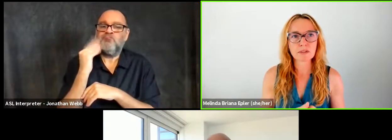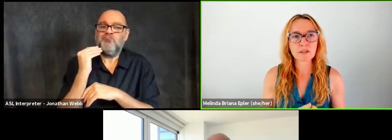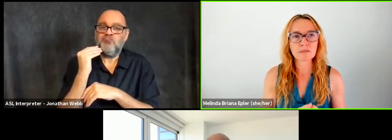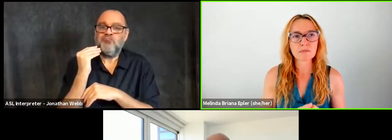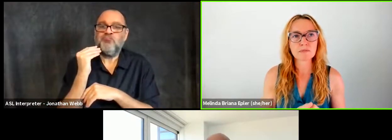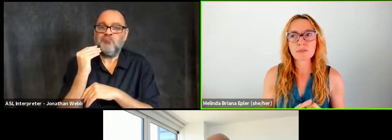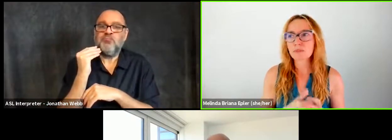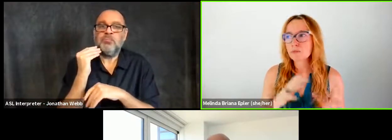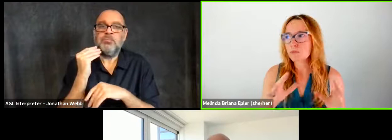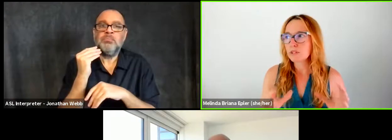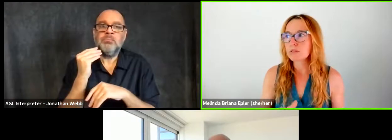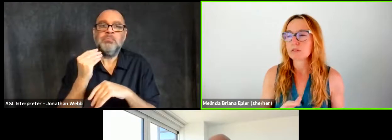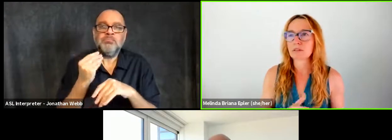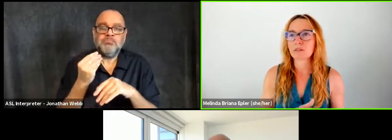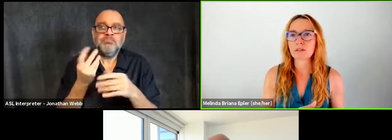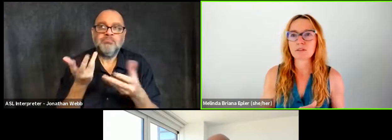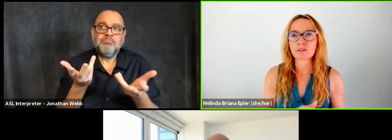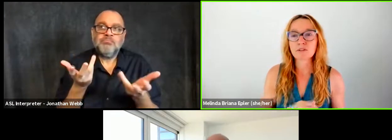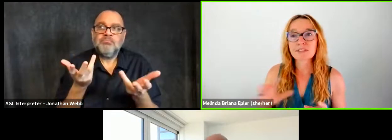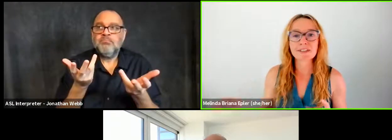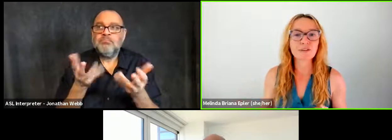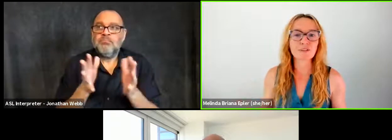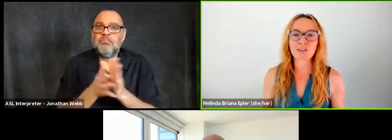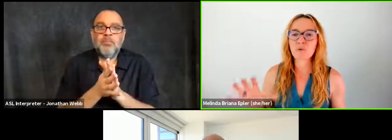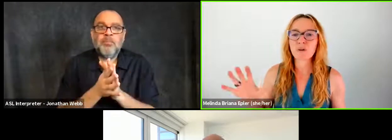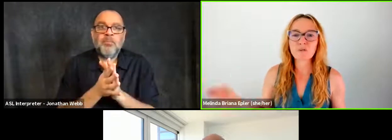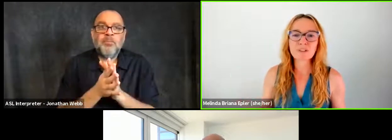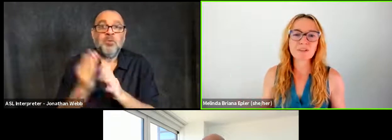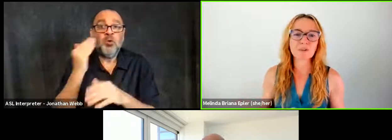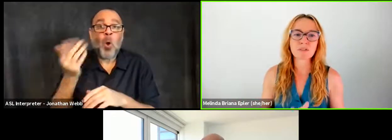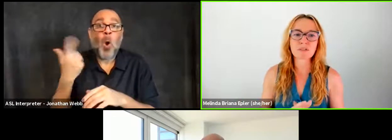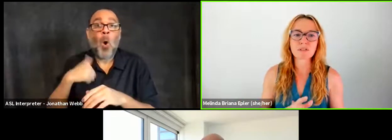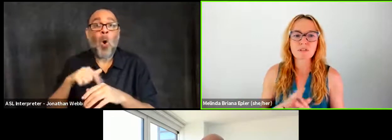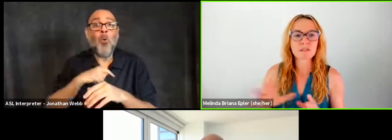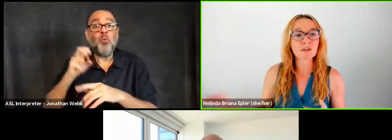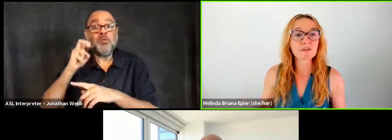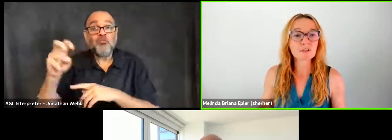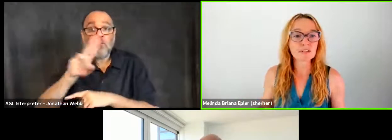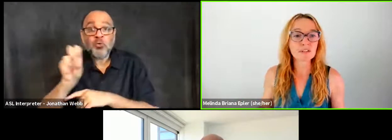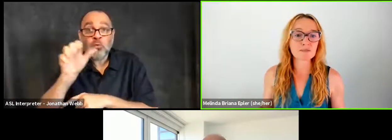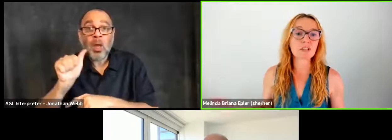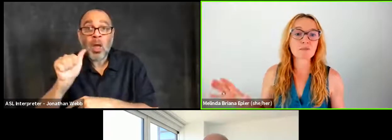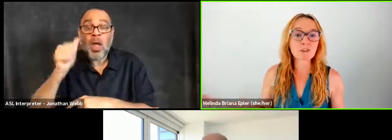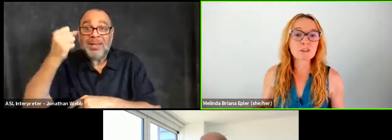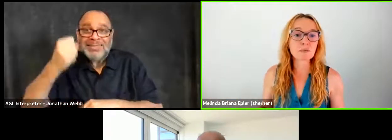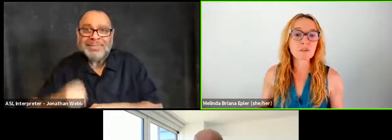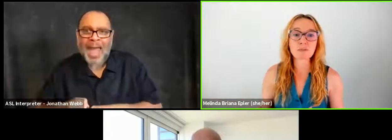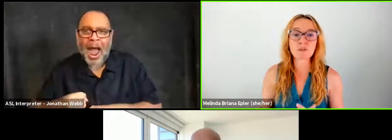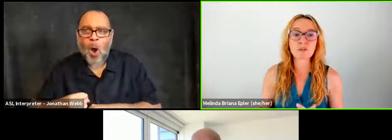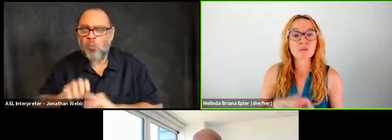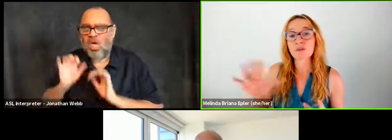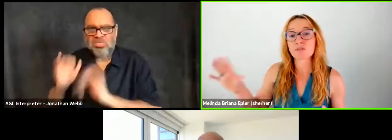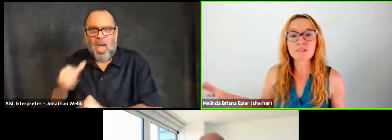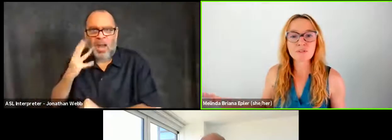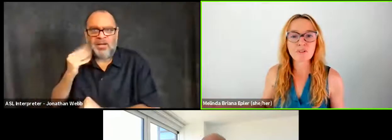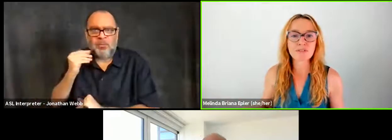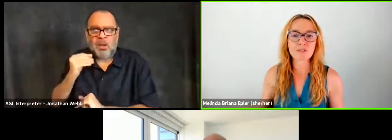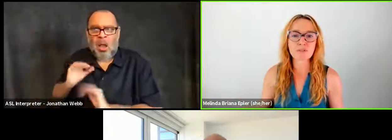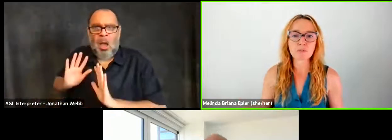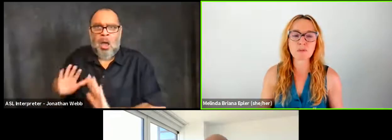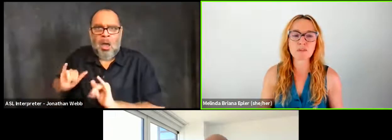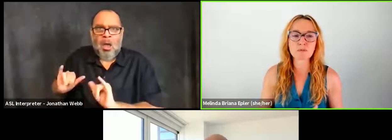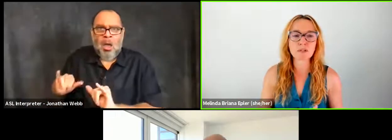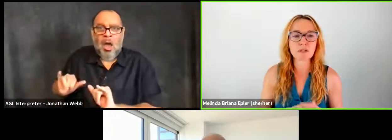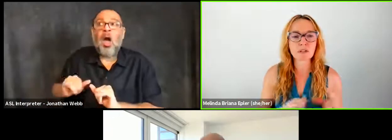relationship that, we go to the South, we have one experience. South of the US, we have one experience. We go to Australia, we have